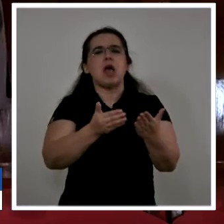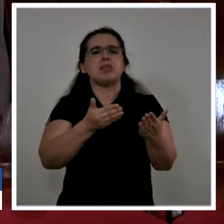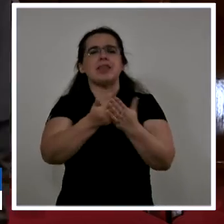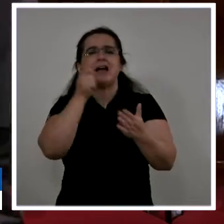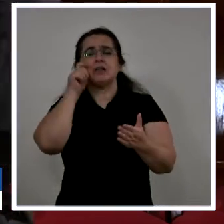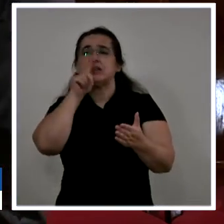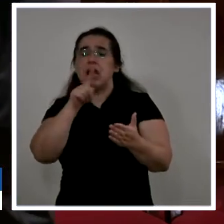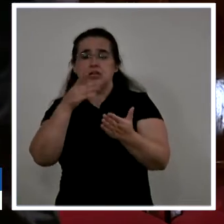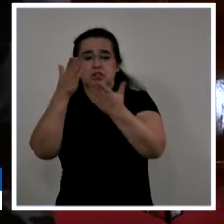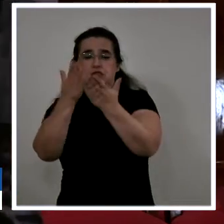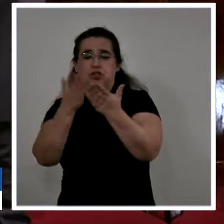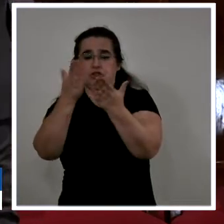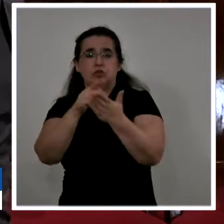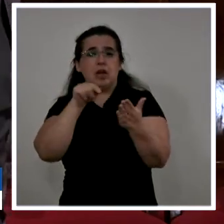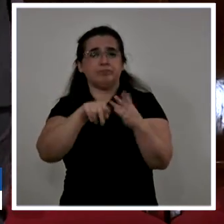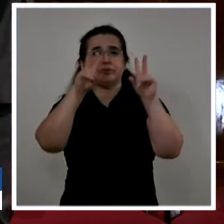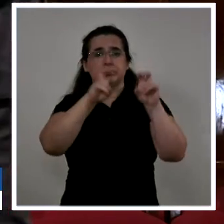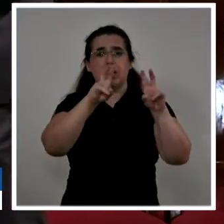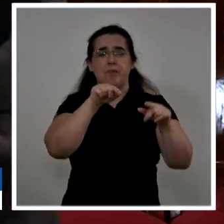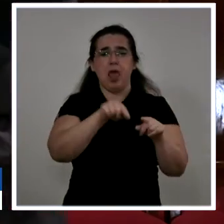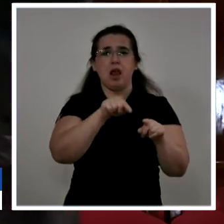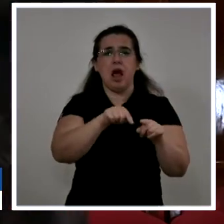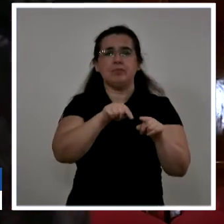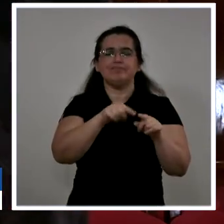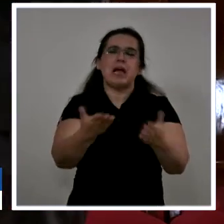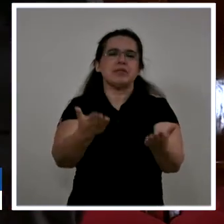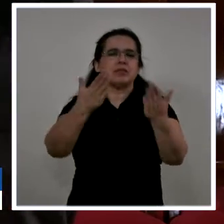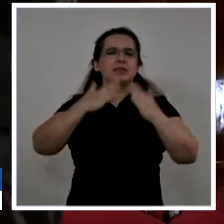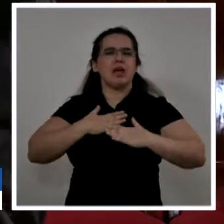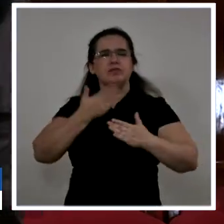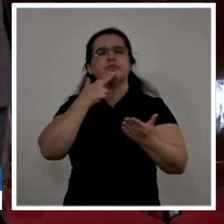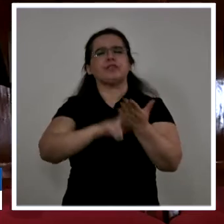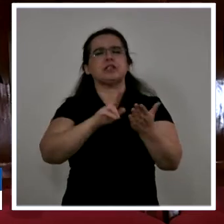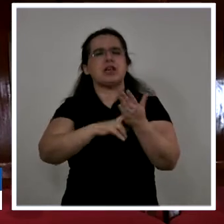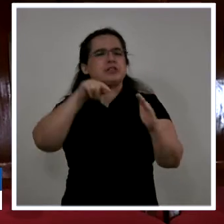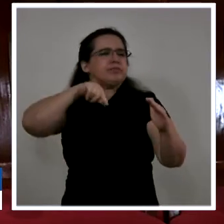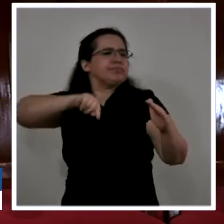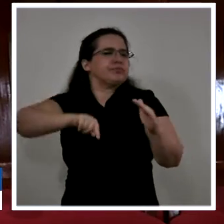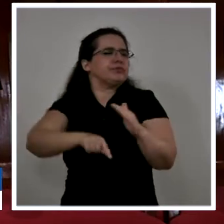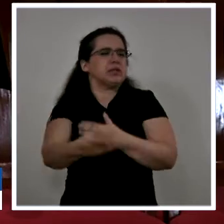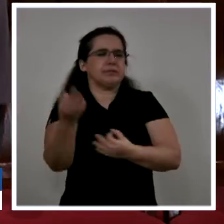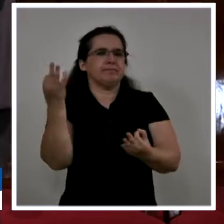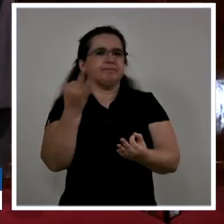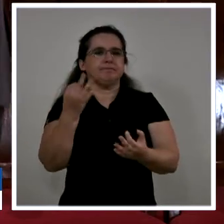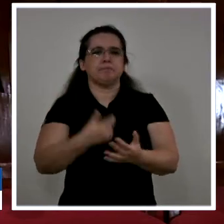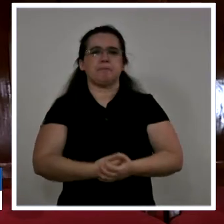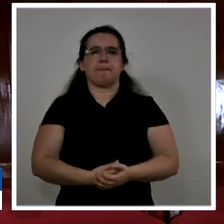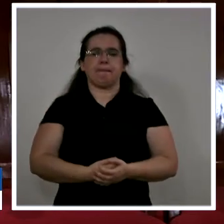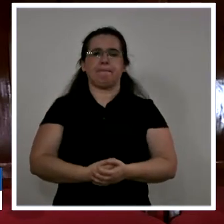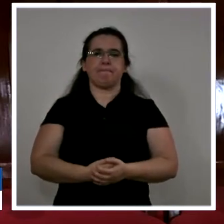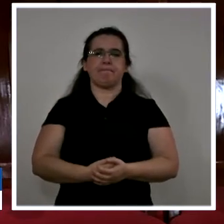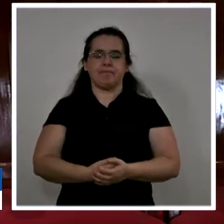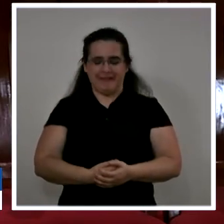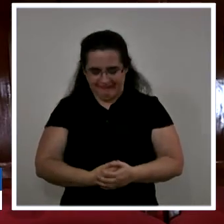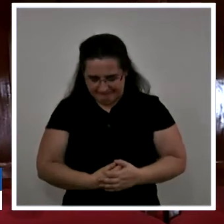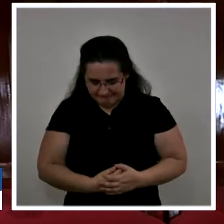estuda pelas suas verdades muito profundas que pode nos dar. Job used to be one of my favorite books